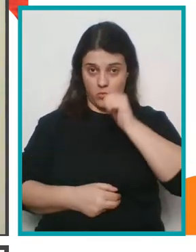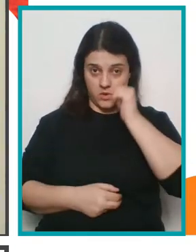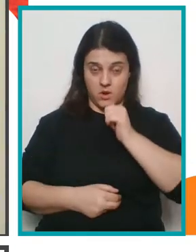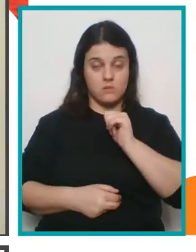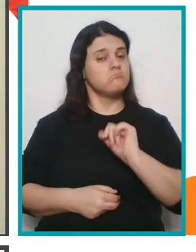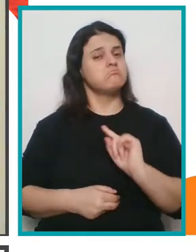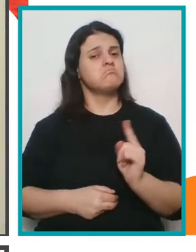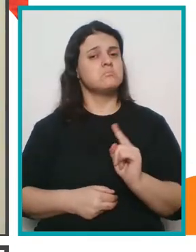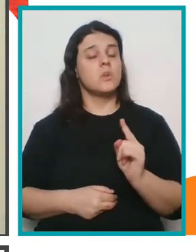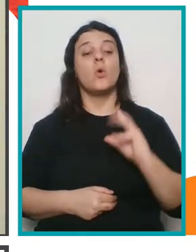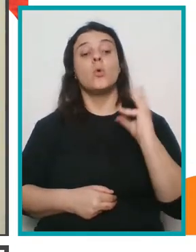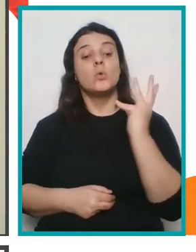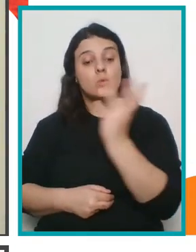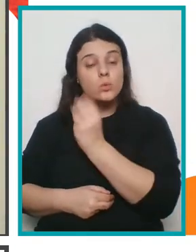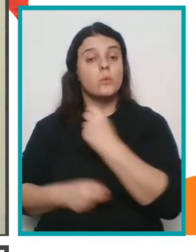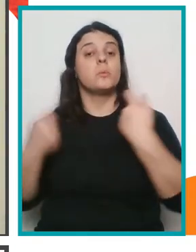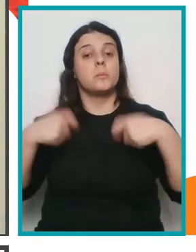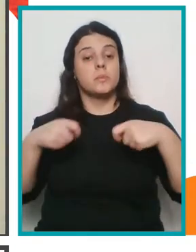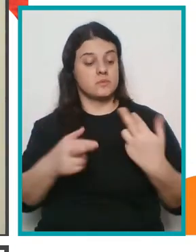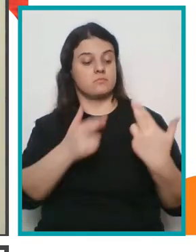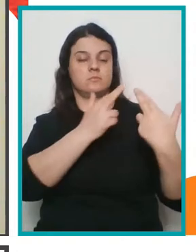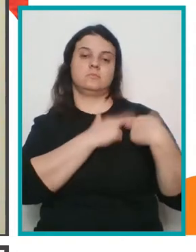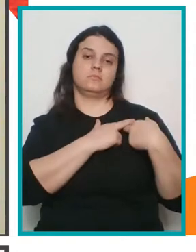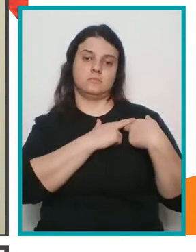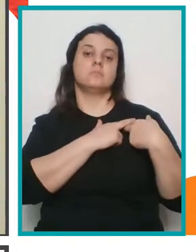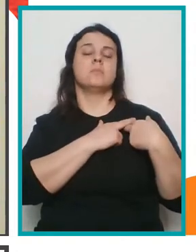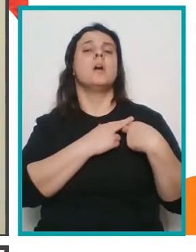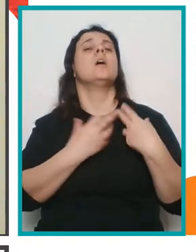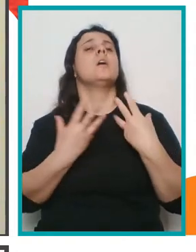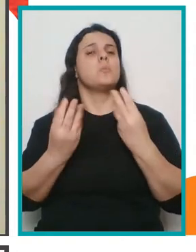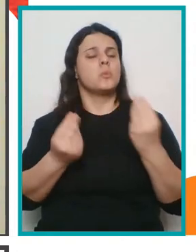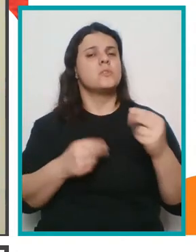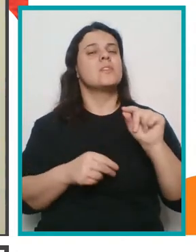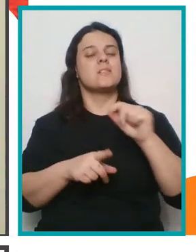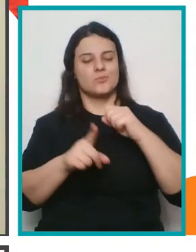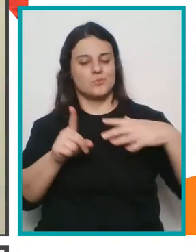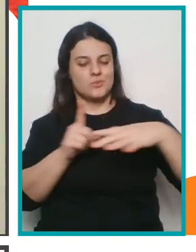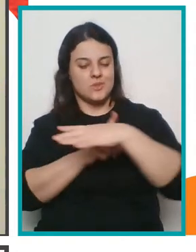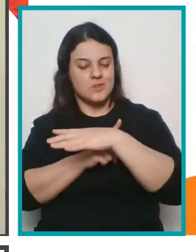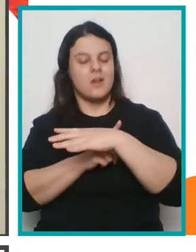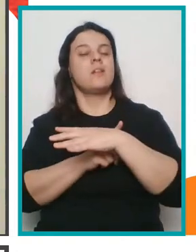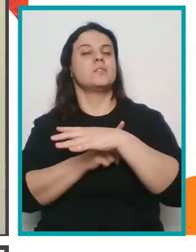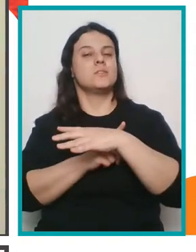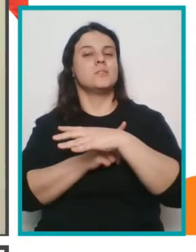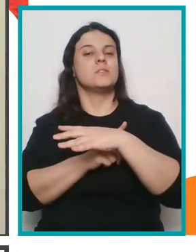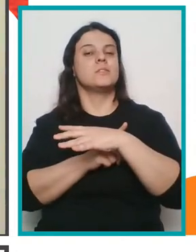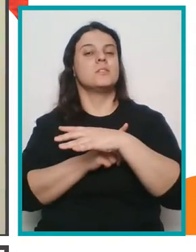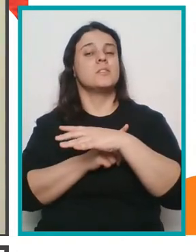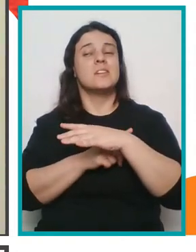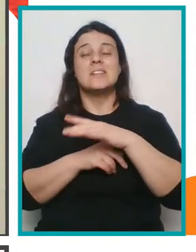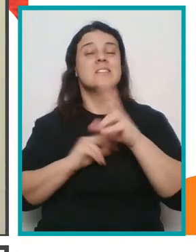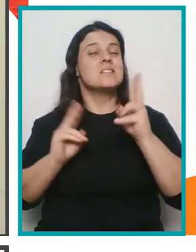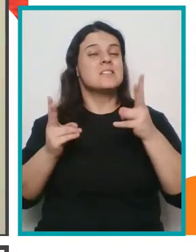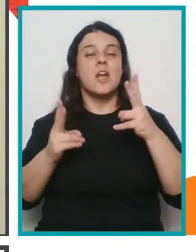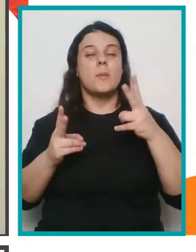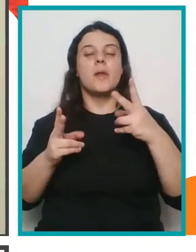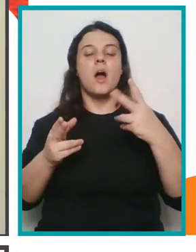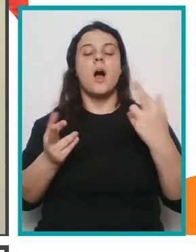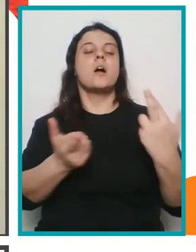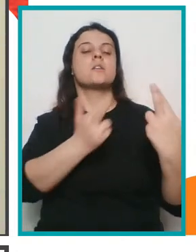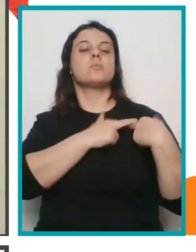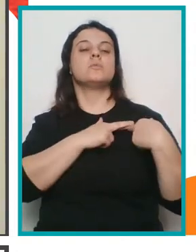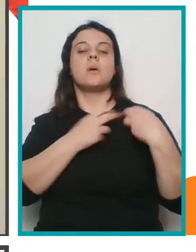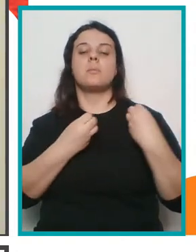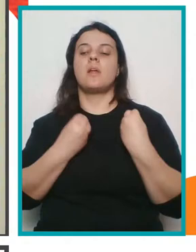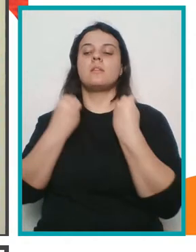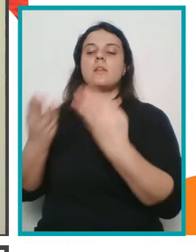woman. They blame the woman if something doesn't work out, and she isn't even praised